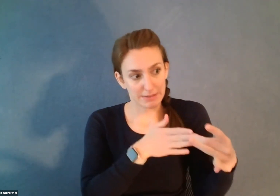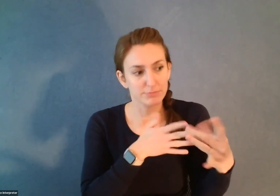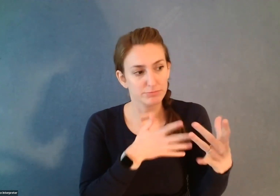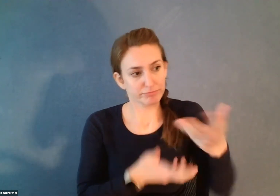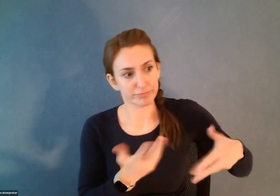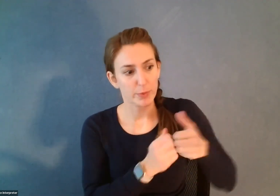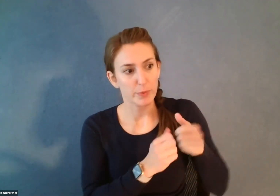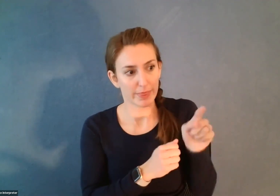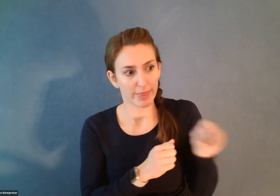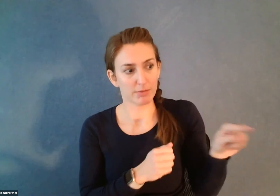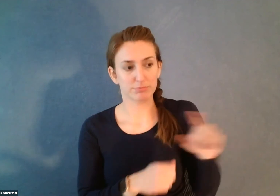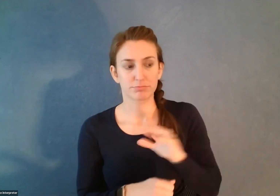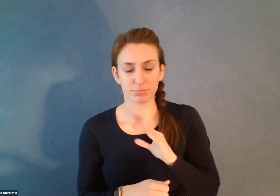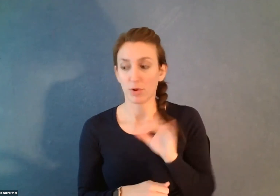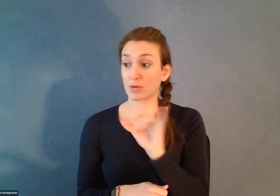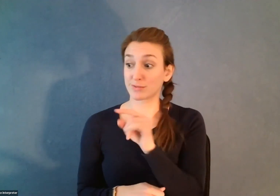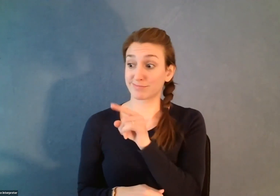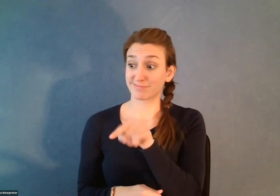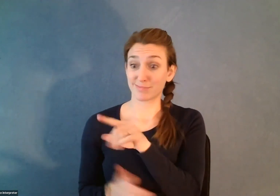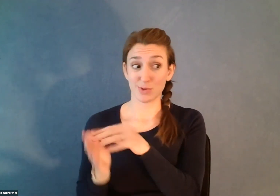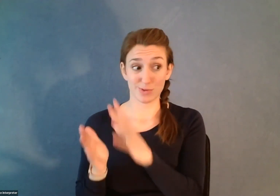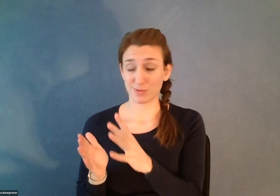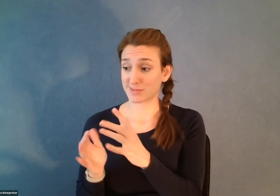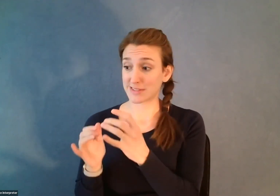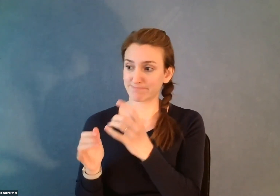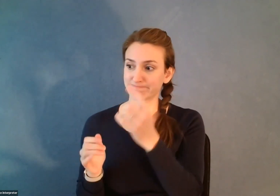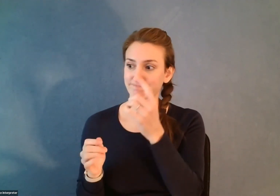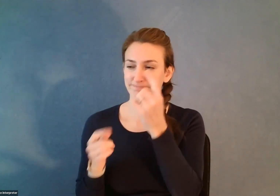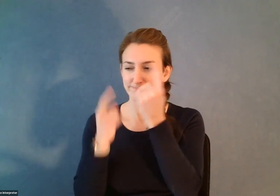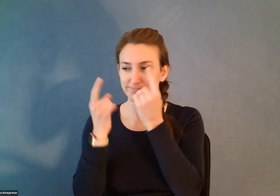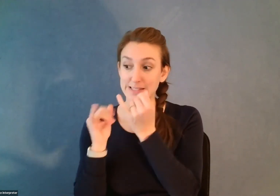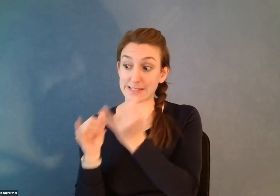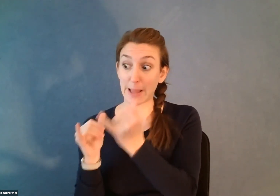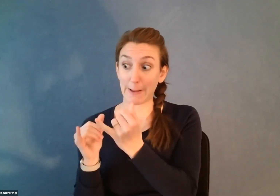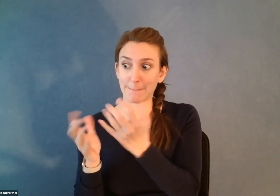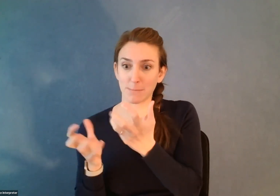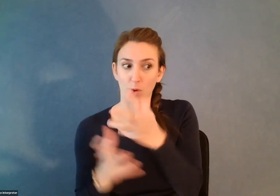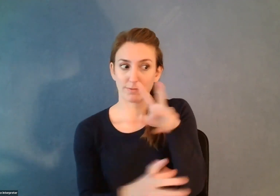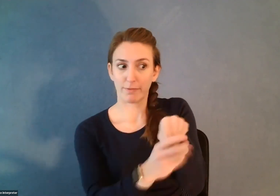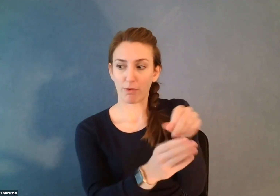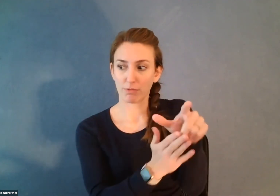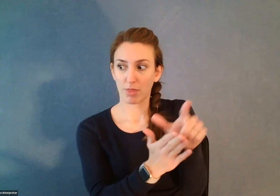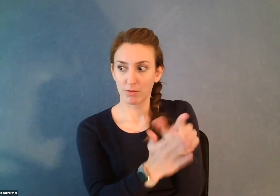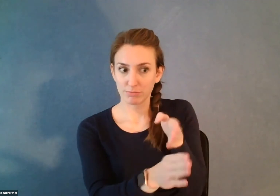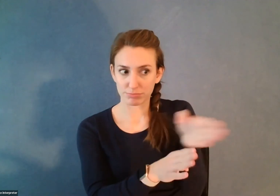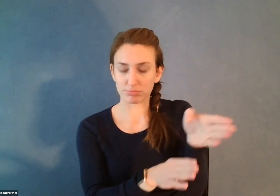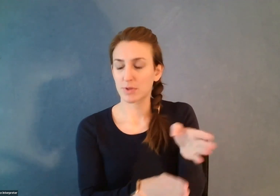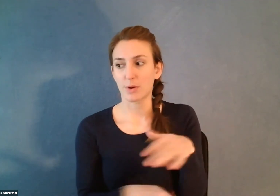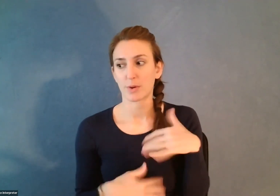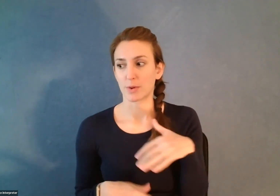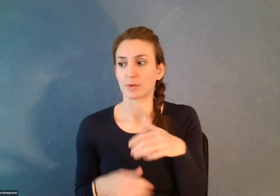like-minded students who are interested and passionate about pursuing a career in the legal field. I think those two things would be the most